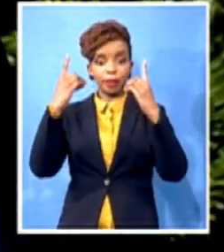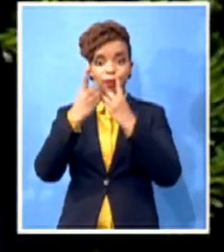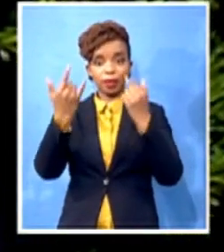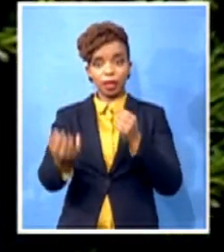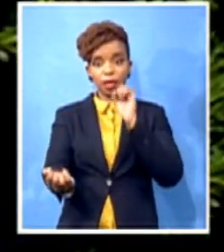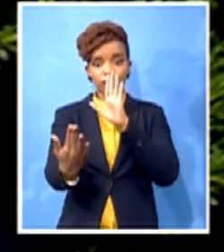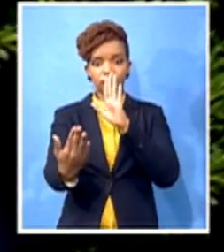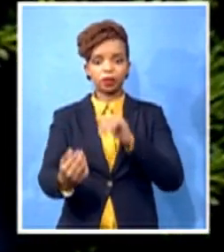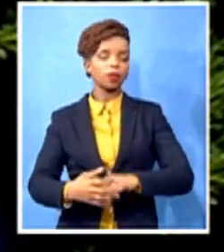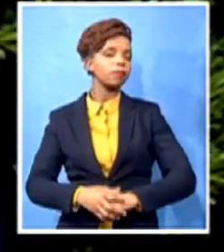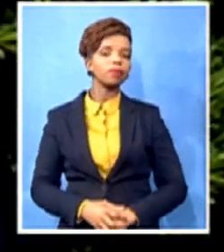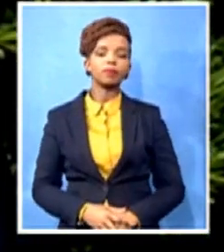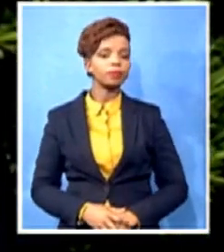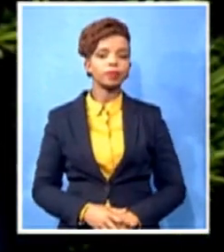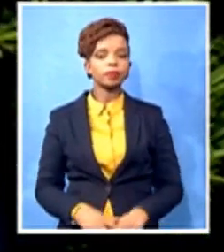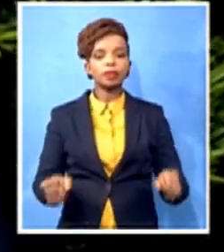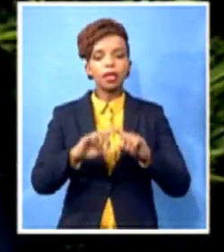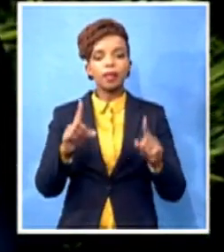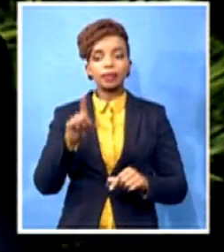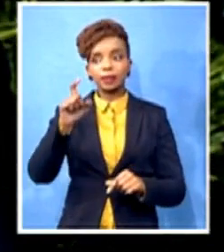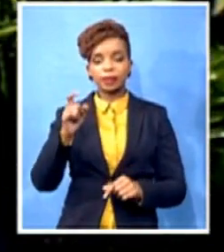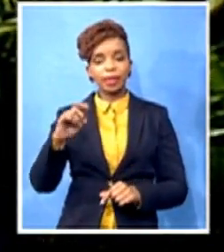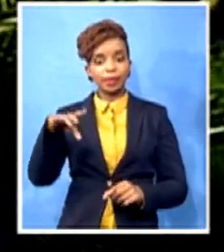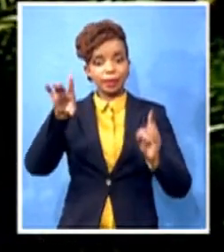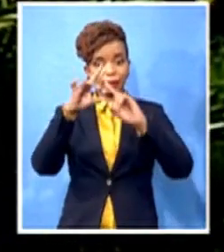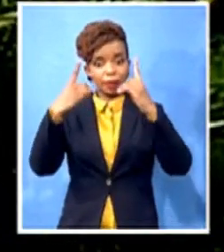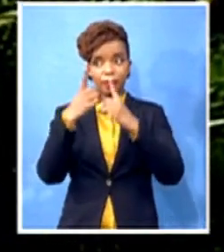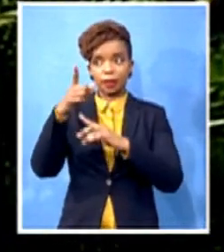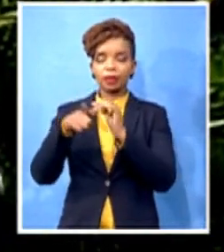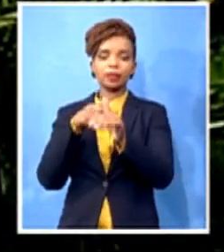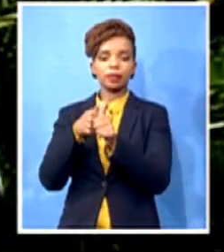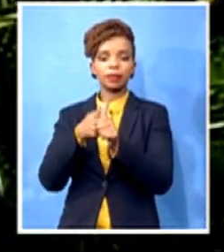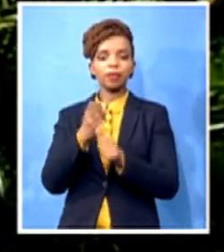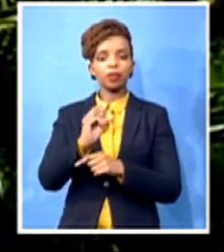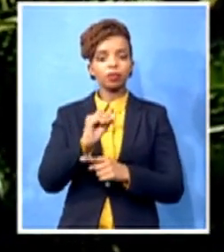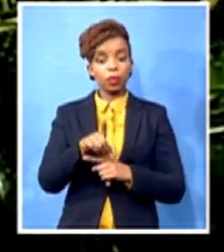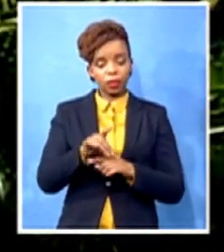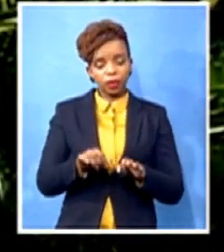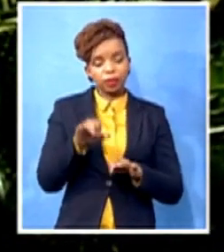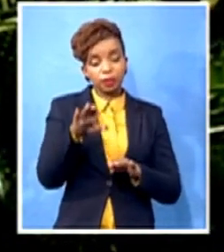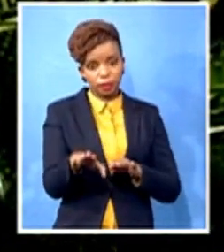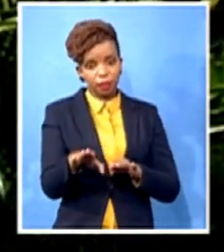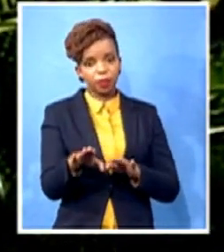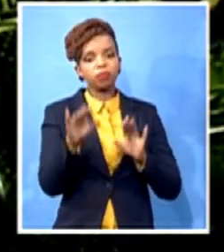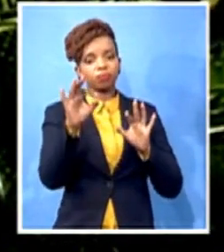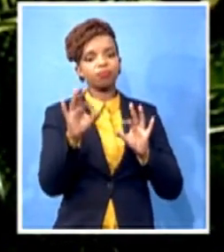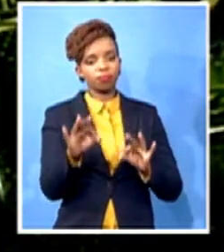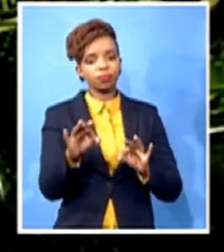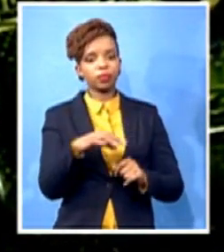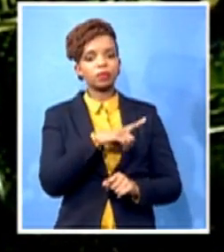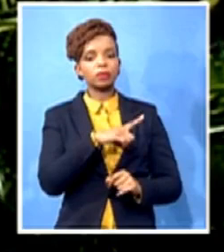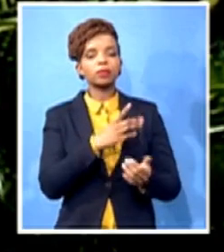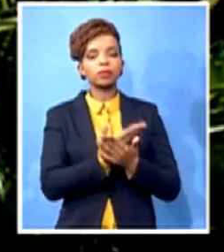itself. So it's a step in the right direction that there can be a charge on which he is expected to